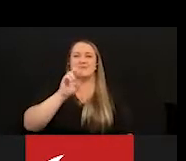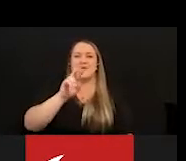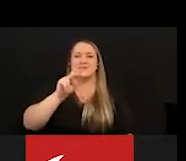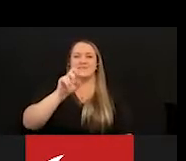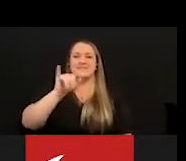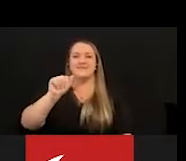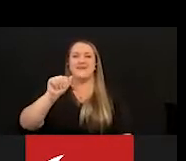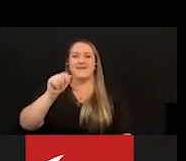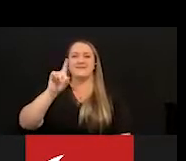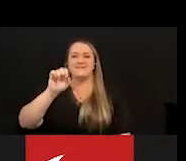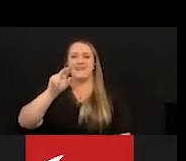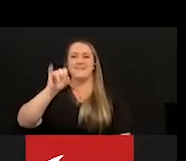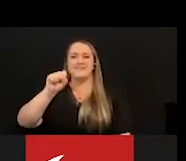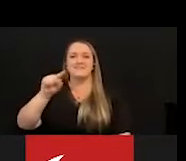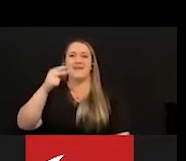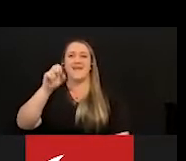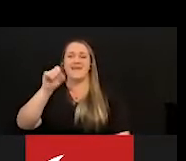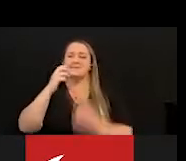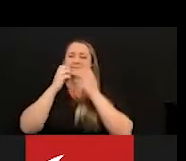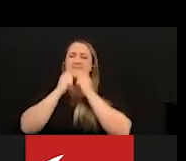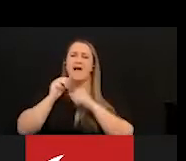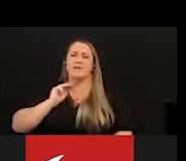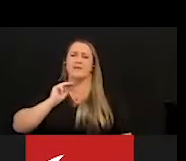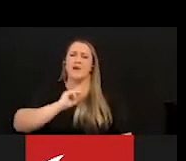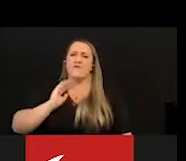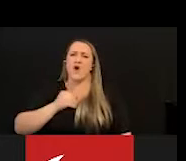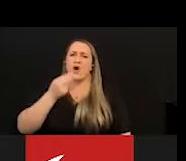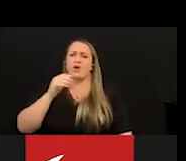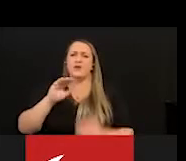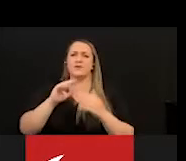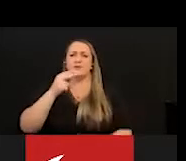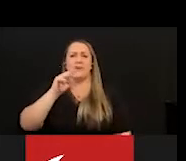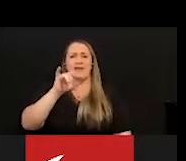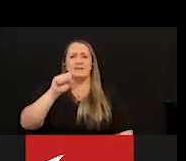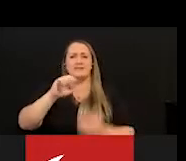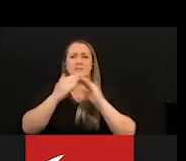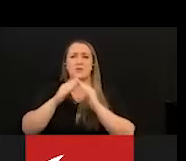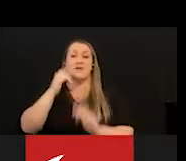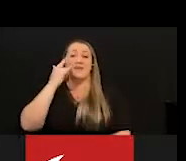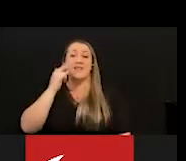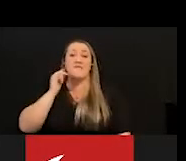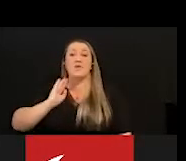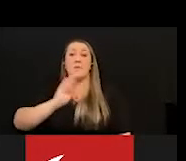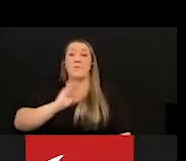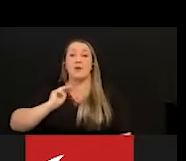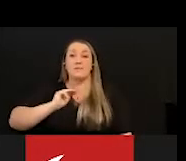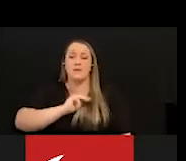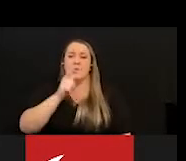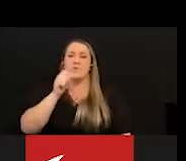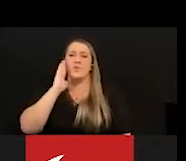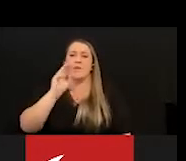member of our humanities community and a former California Humanities Board member who will moderate today's